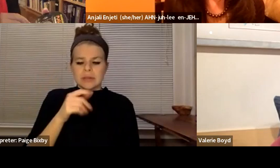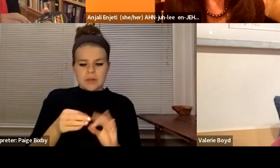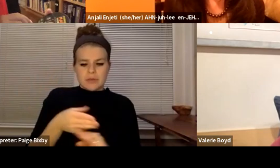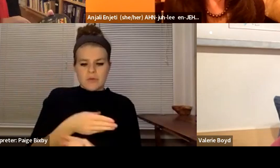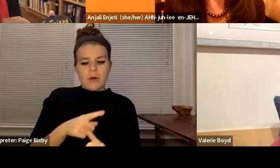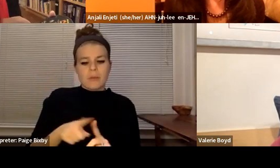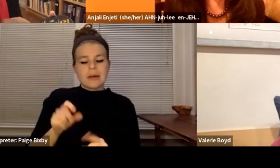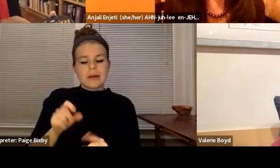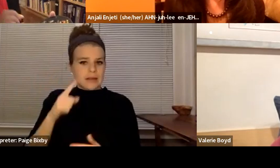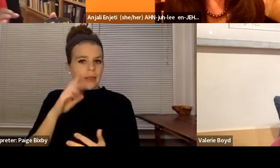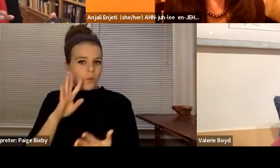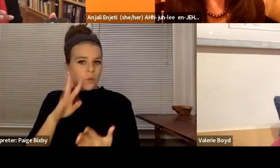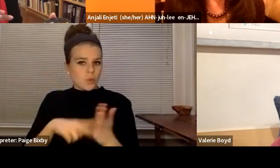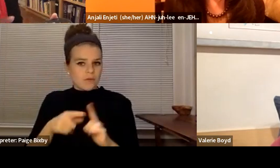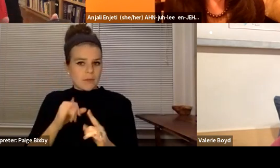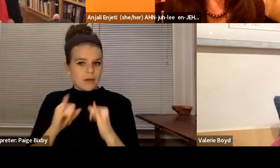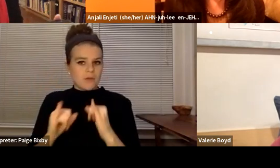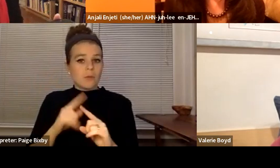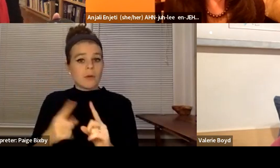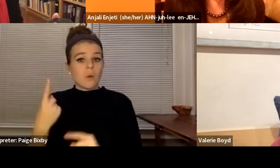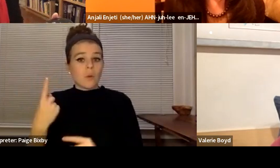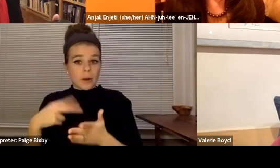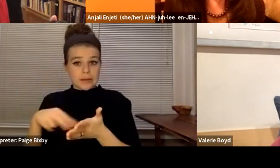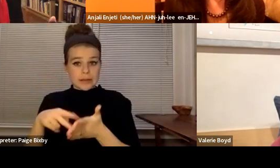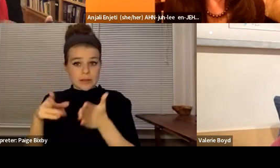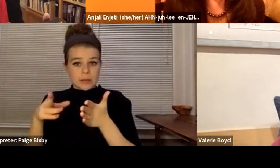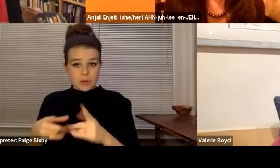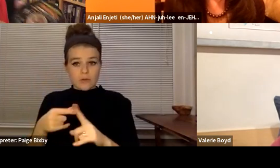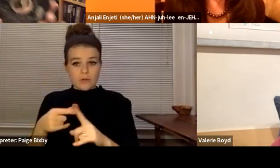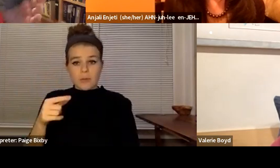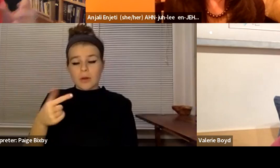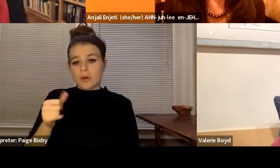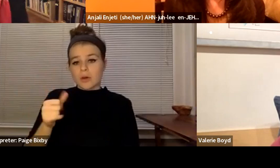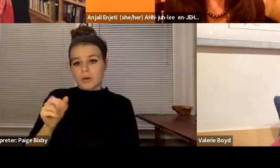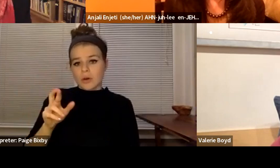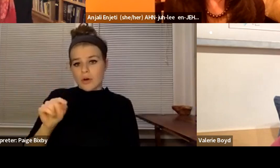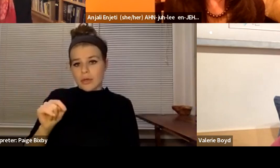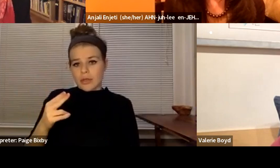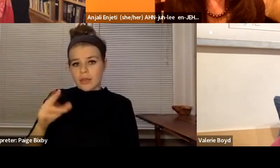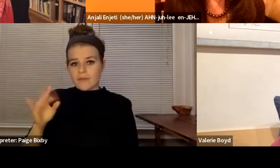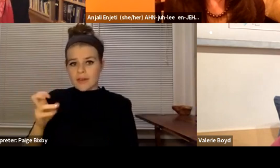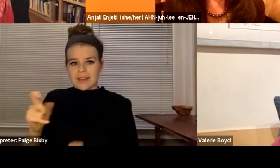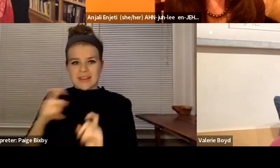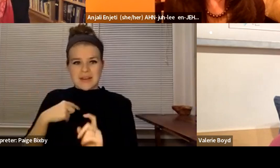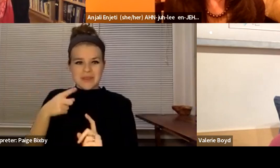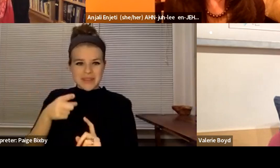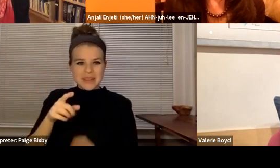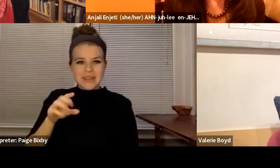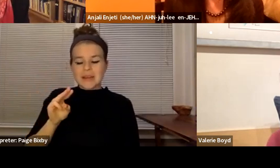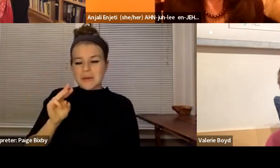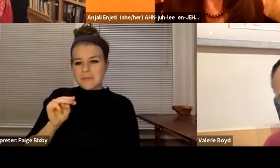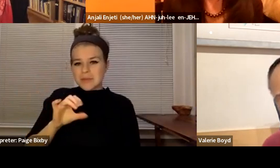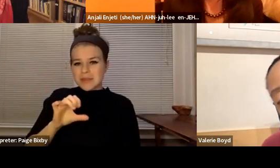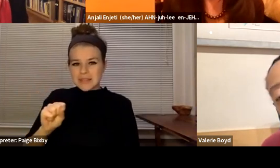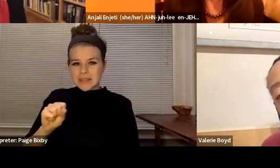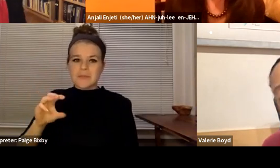but I also, one of the dancers in Garth Fagan Dance also gave me the Mississippi Masala CD a long time